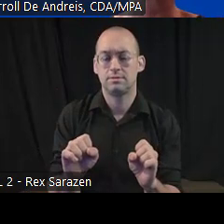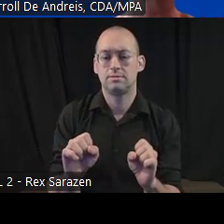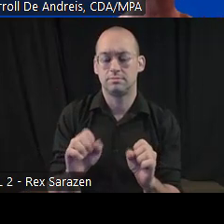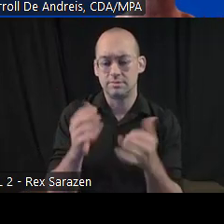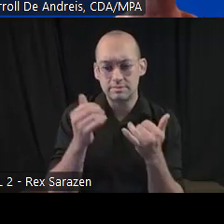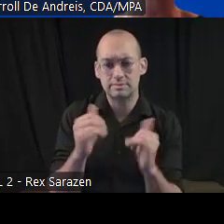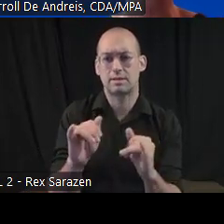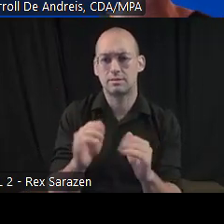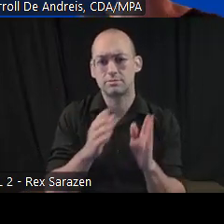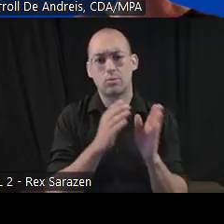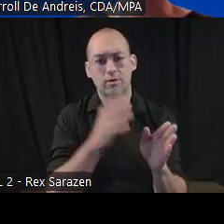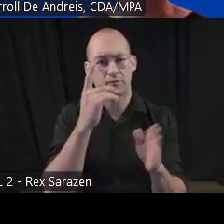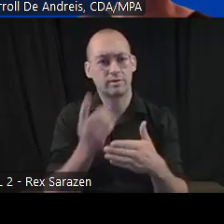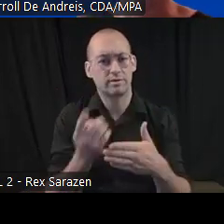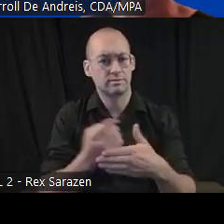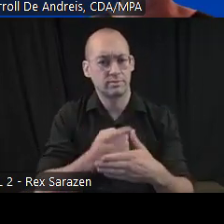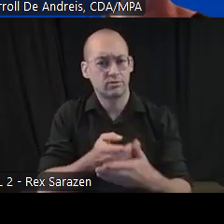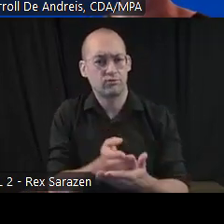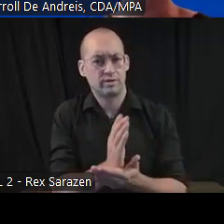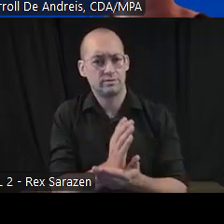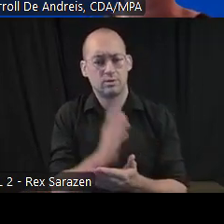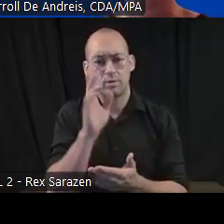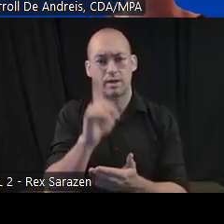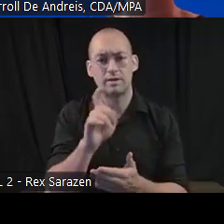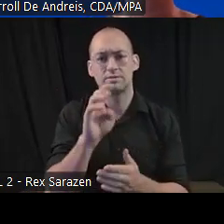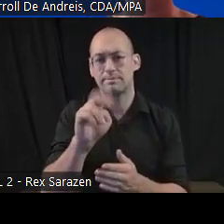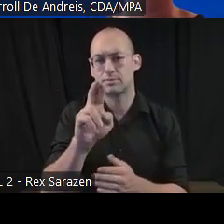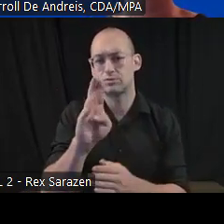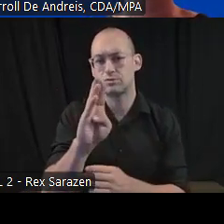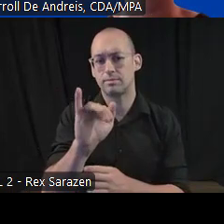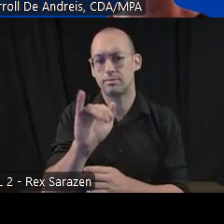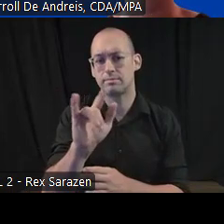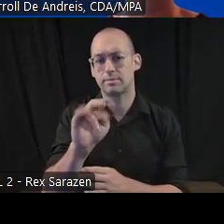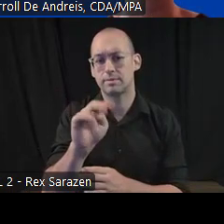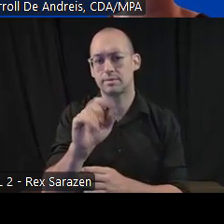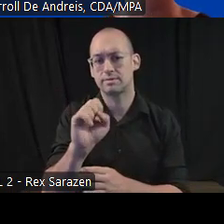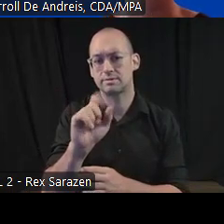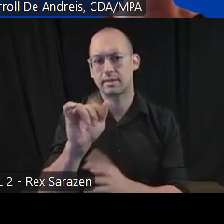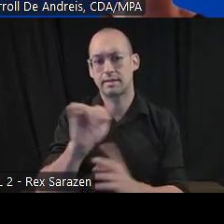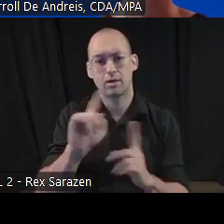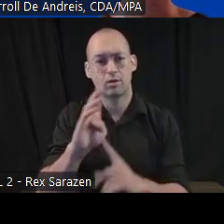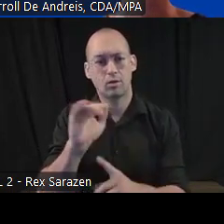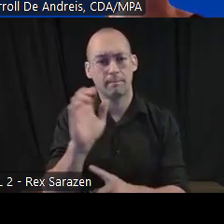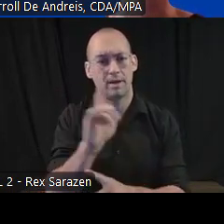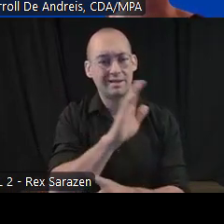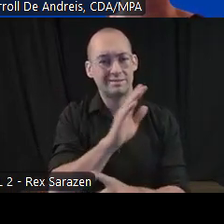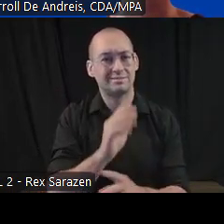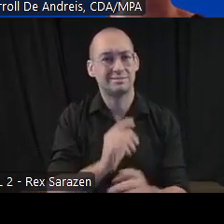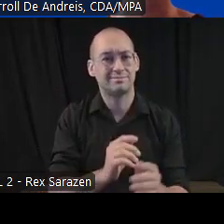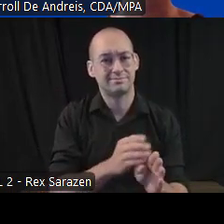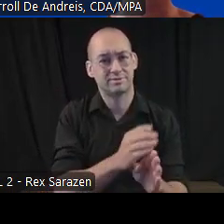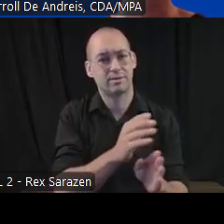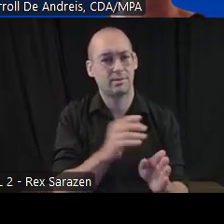is away from disability rights. And I would ask Mr. Billingsley to go back to his main boss, Michelle Bass, and tell her to do